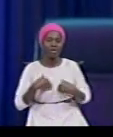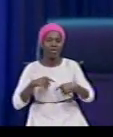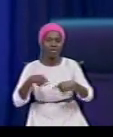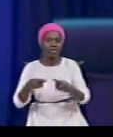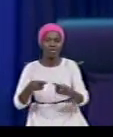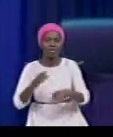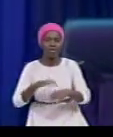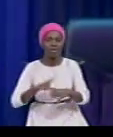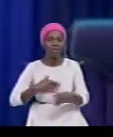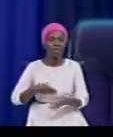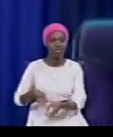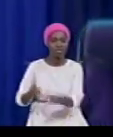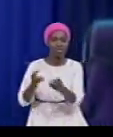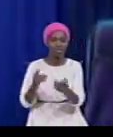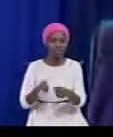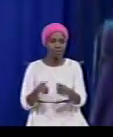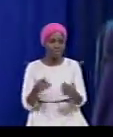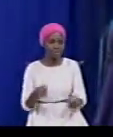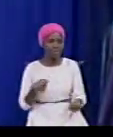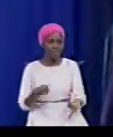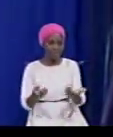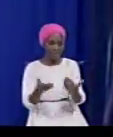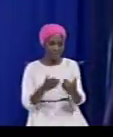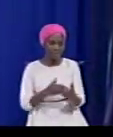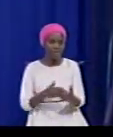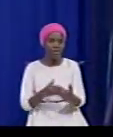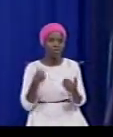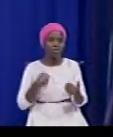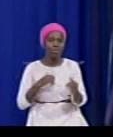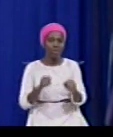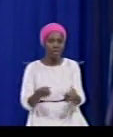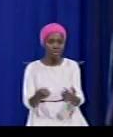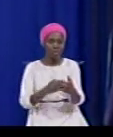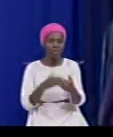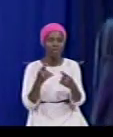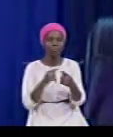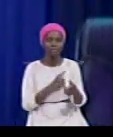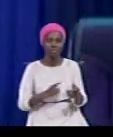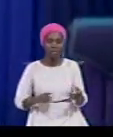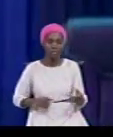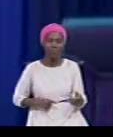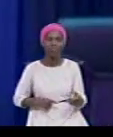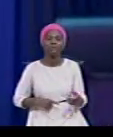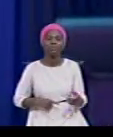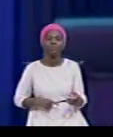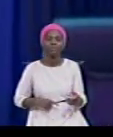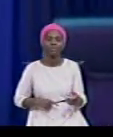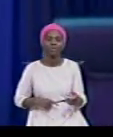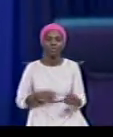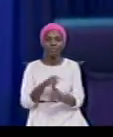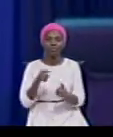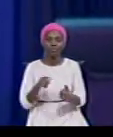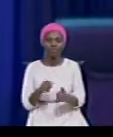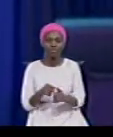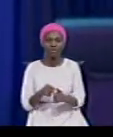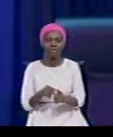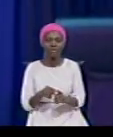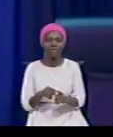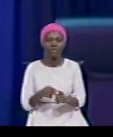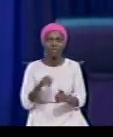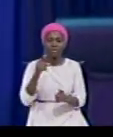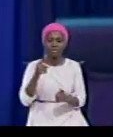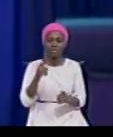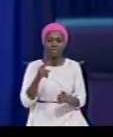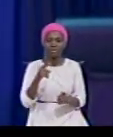Lord, and we can receive the Lord as a personal Savior. And when he saves us, we find the